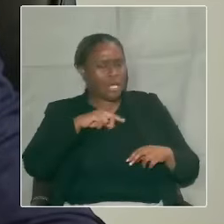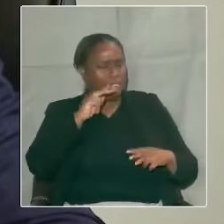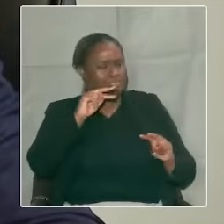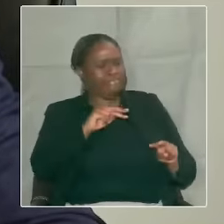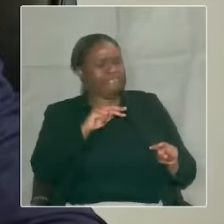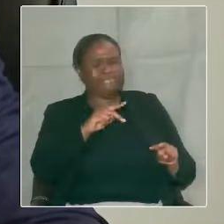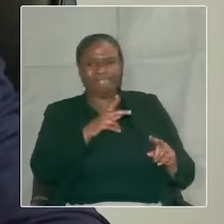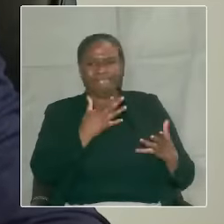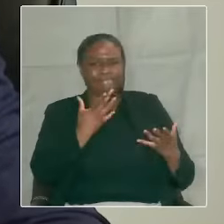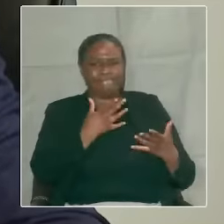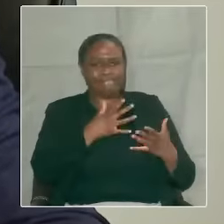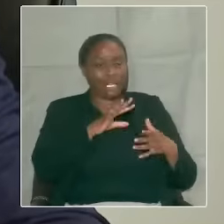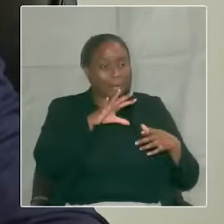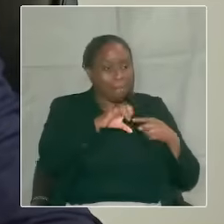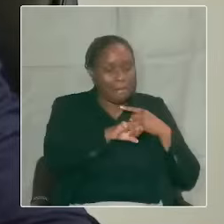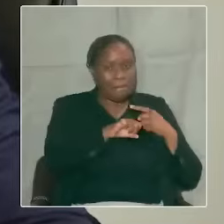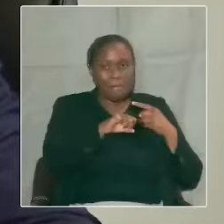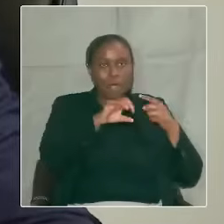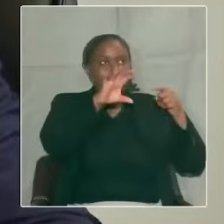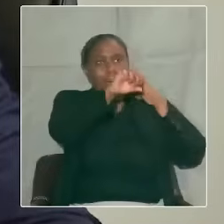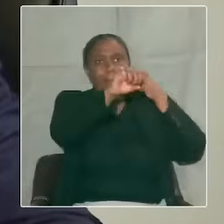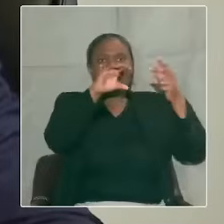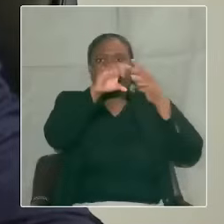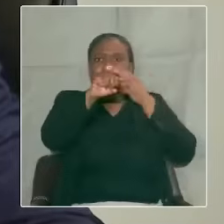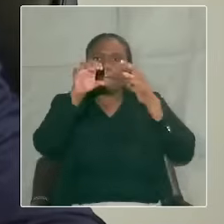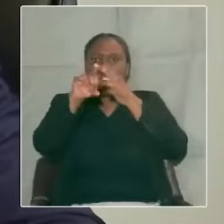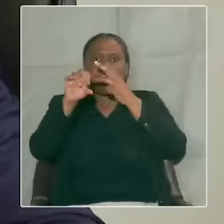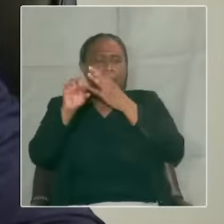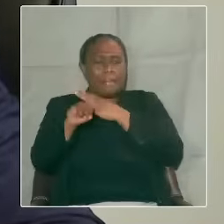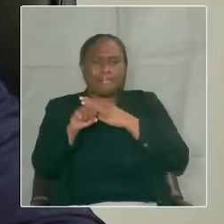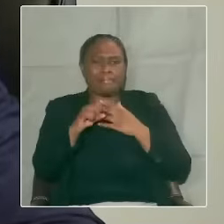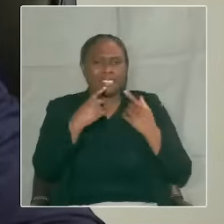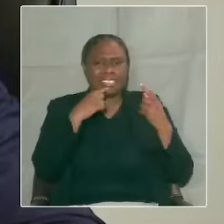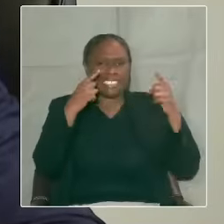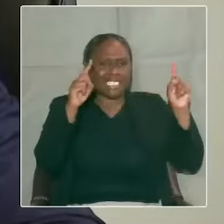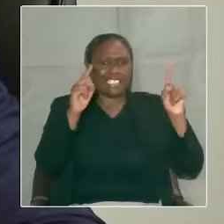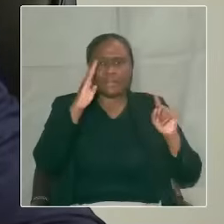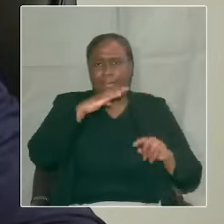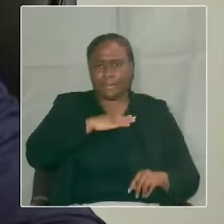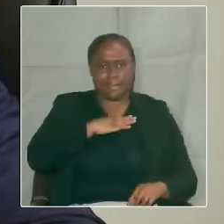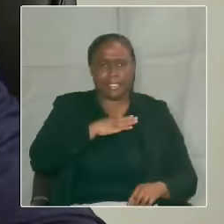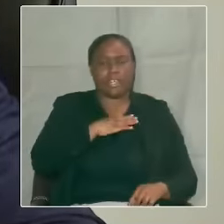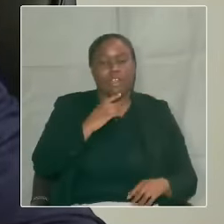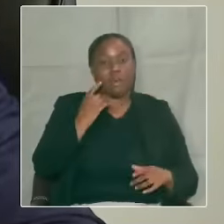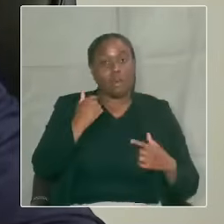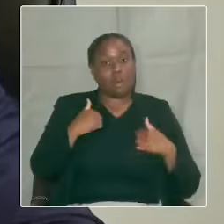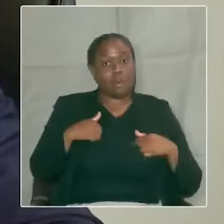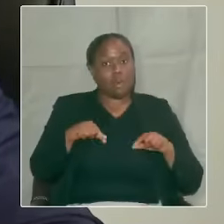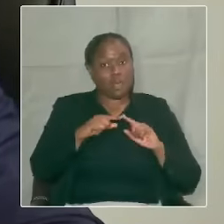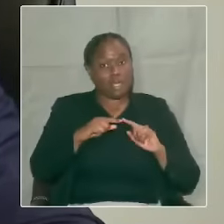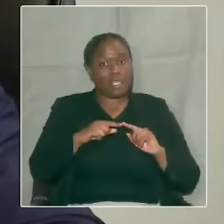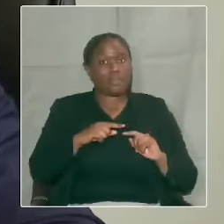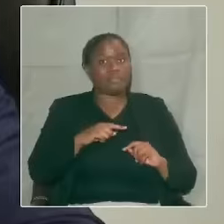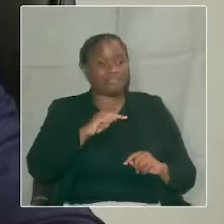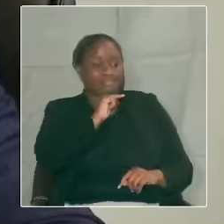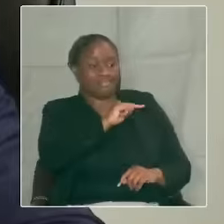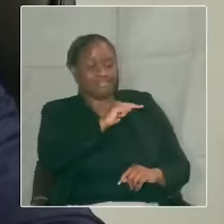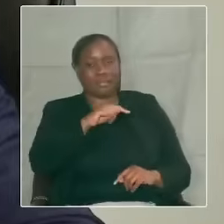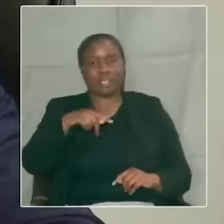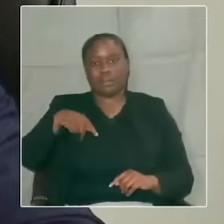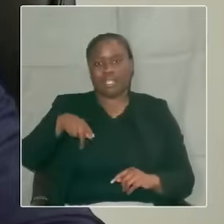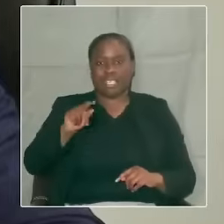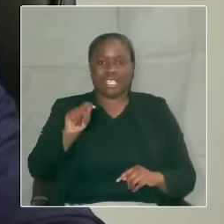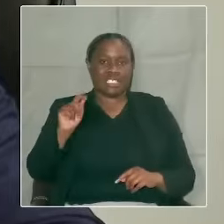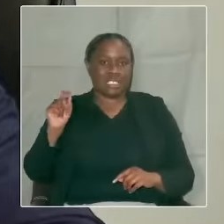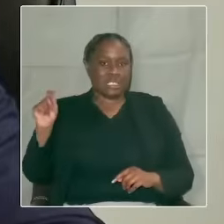then the reason why we called the PKTT is because of its nature